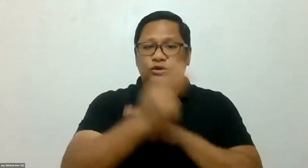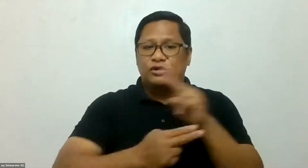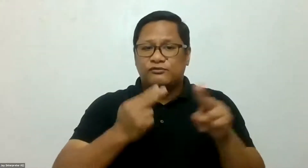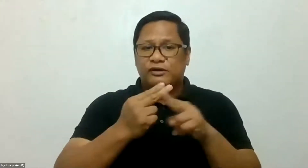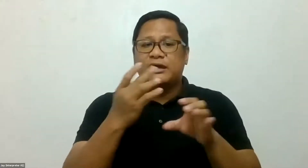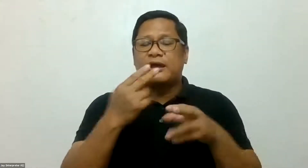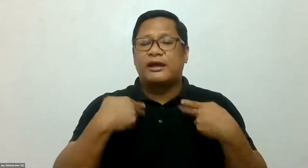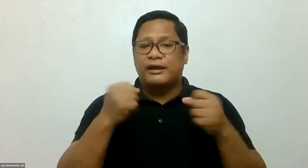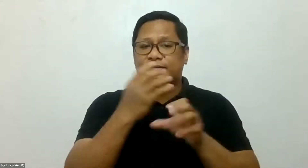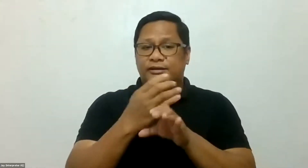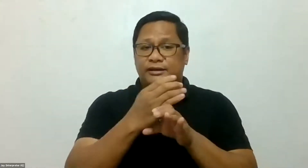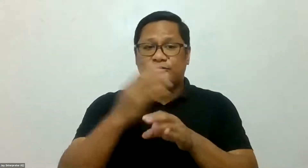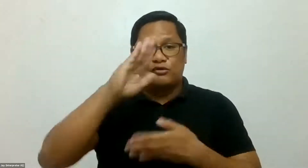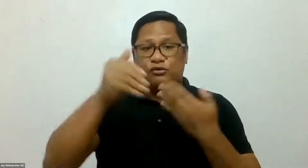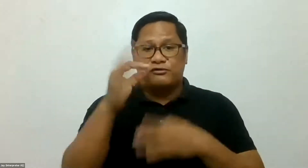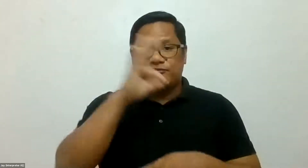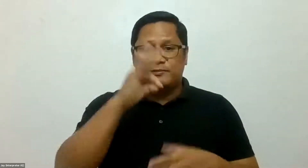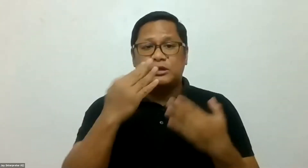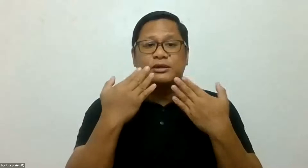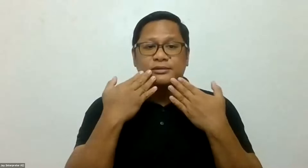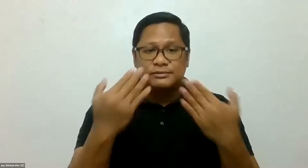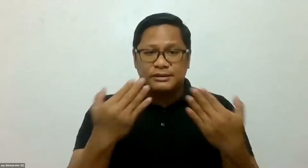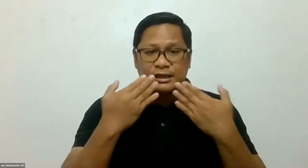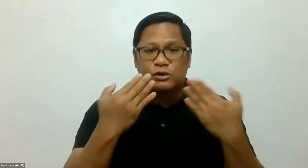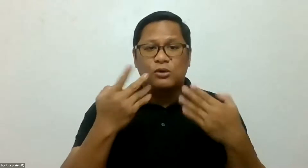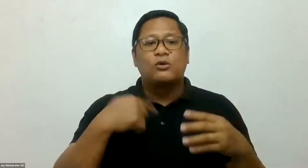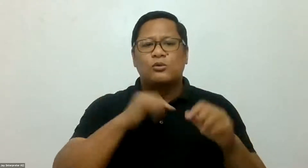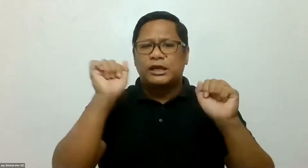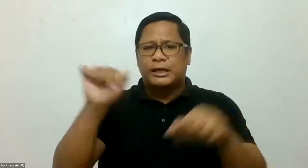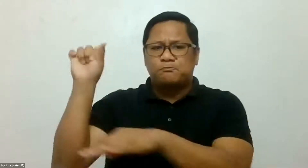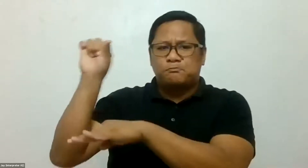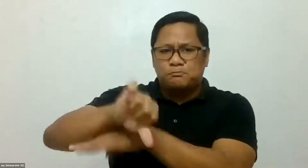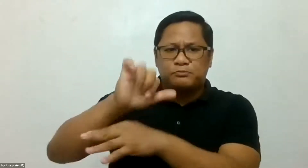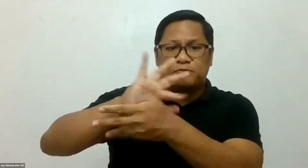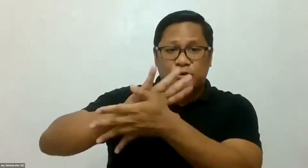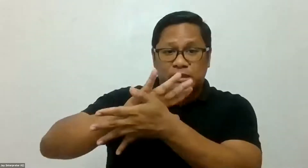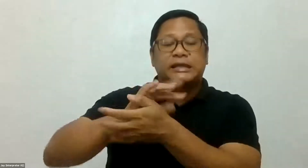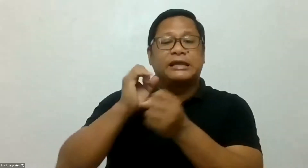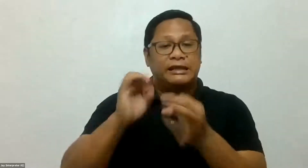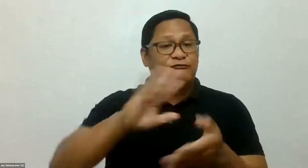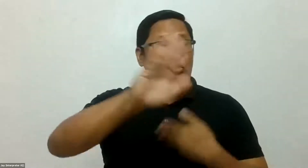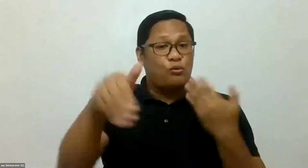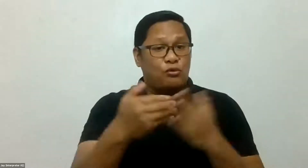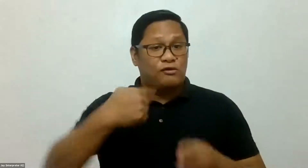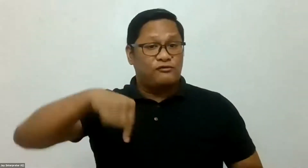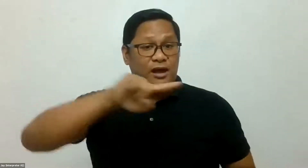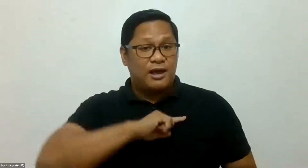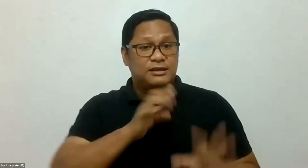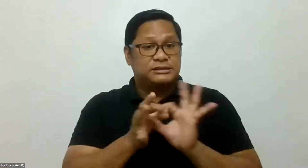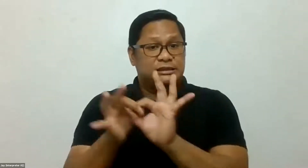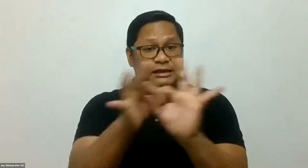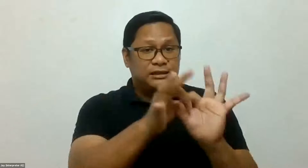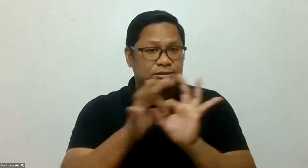all Filipinos. Again, thank you very much. Kaya nating talunin ang pandemya na ito kung tayong lahat ay magkakaisa